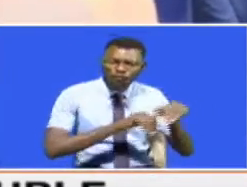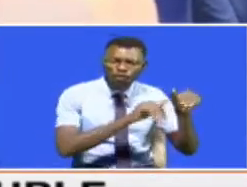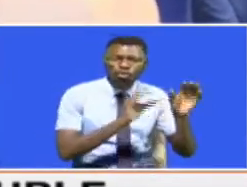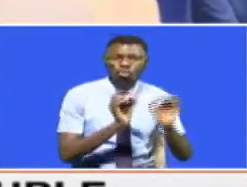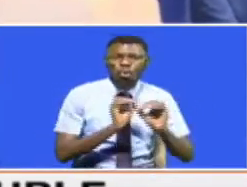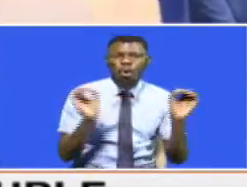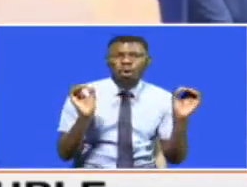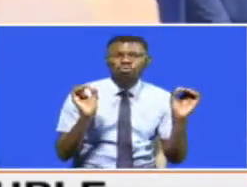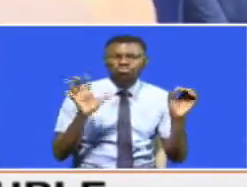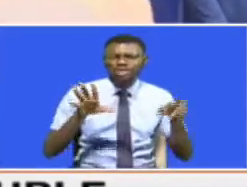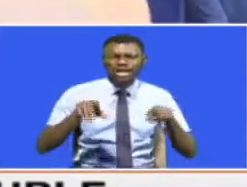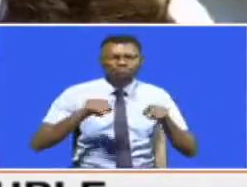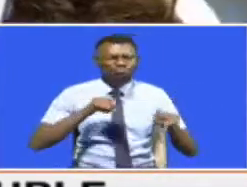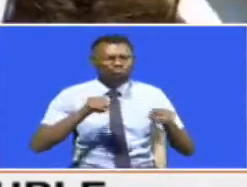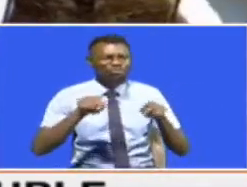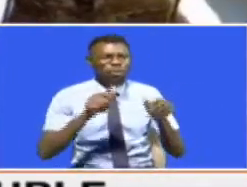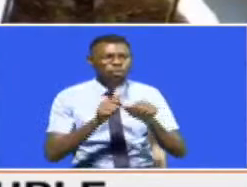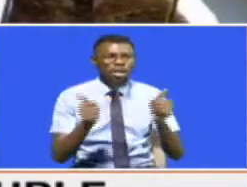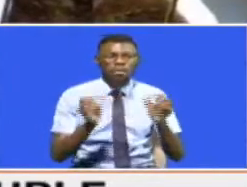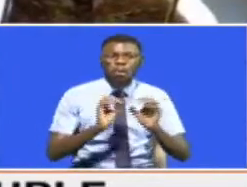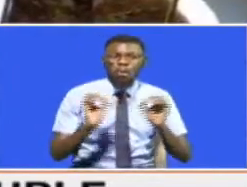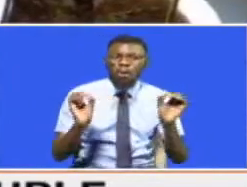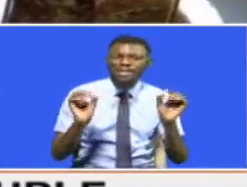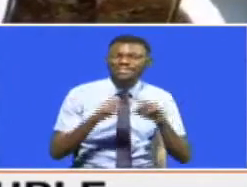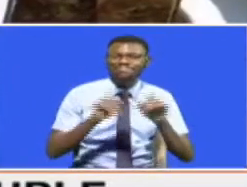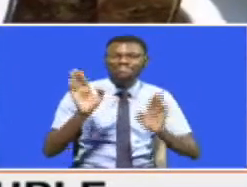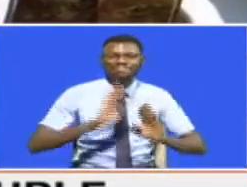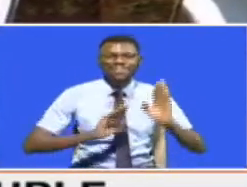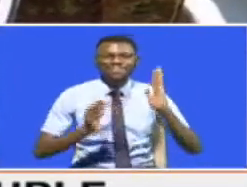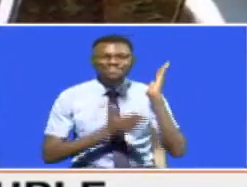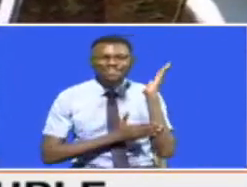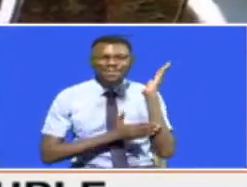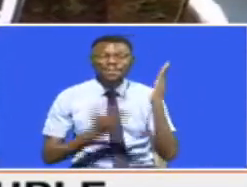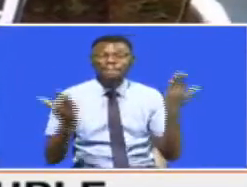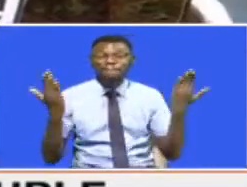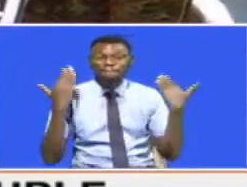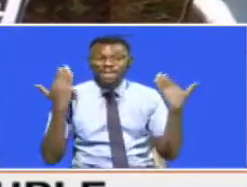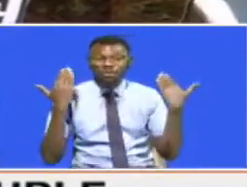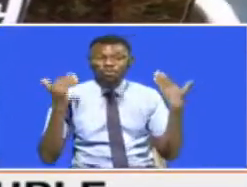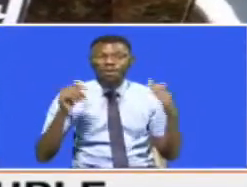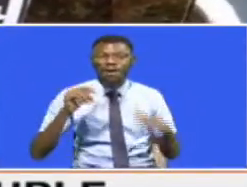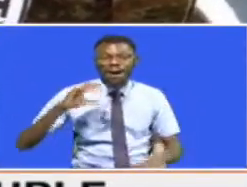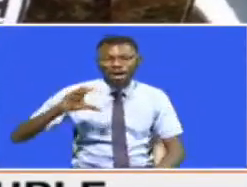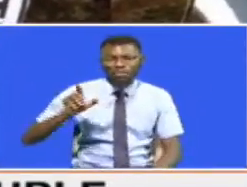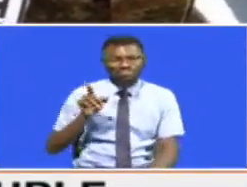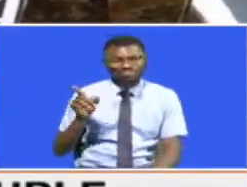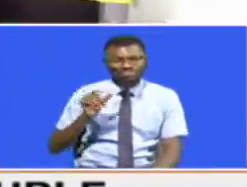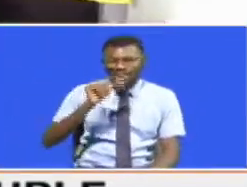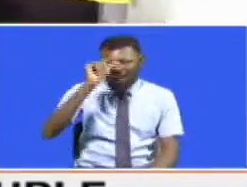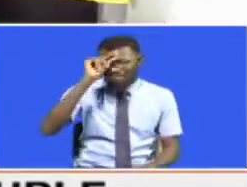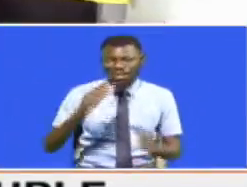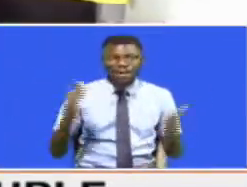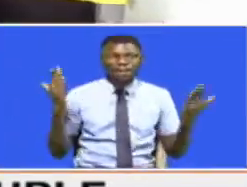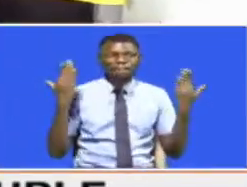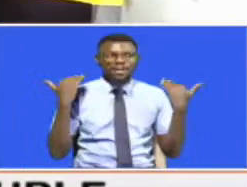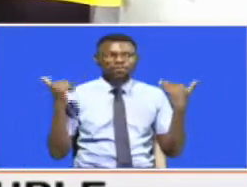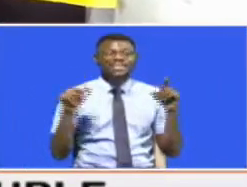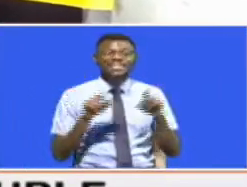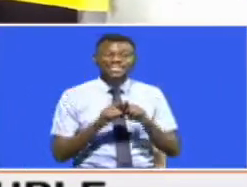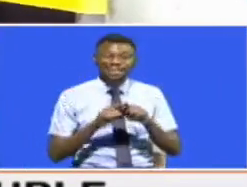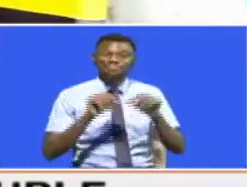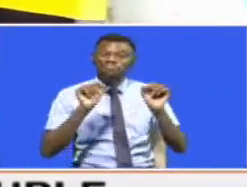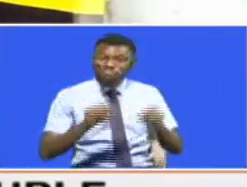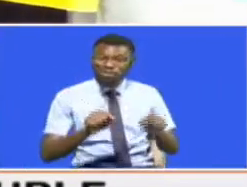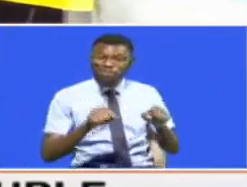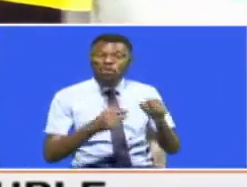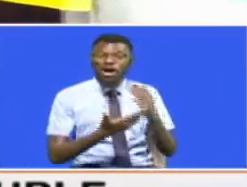abuse of office, or misconduct. And in Meru County, Governor Kawira Mwangaza is at it again as she stares at another impeachment